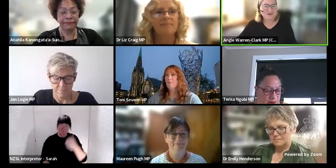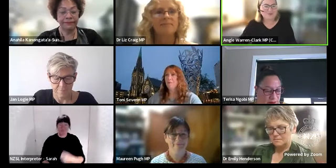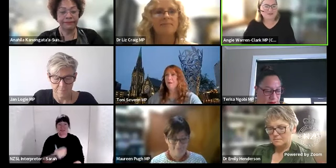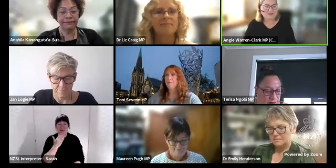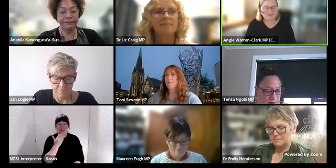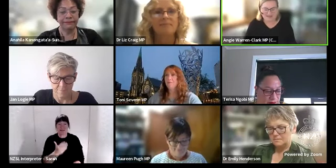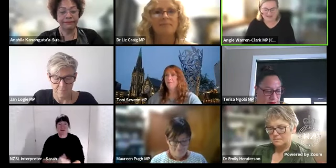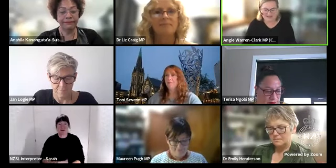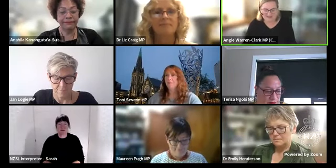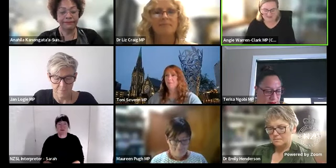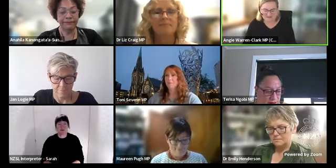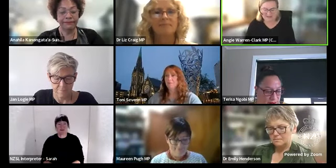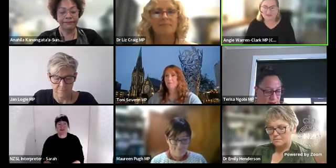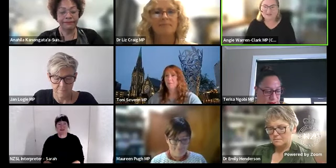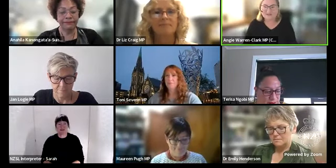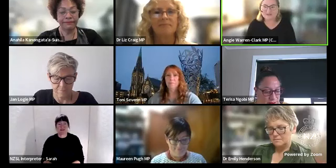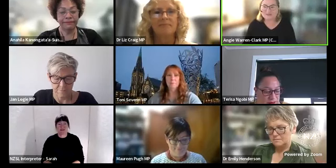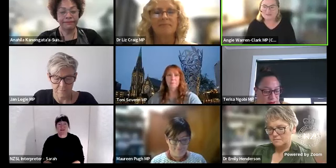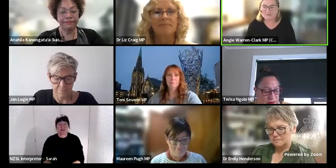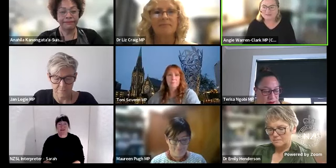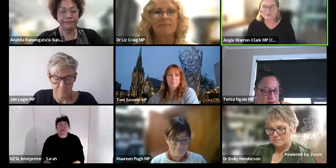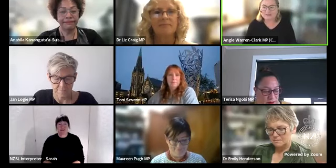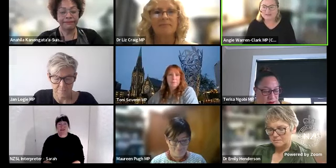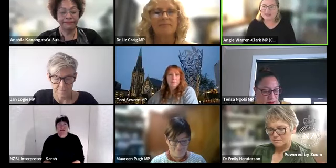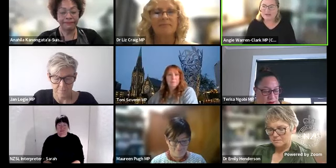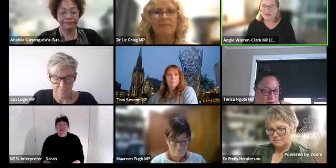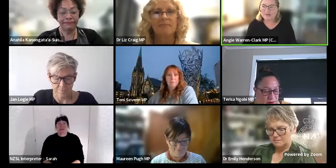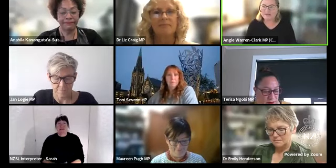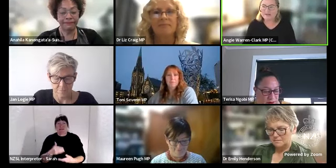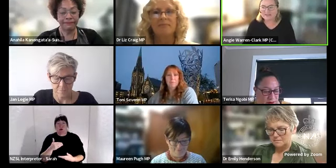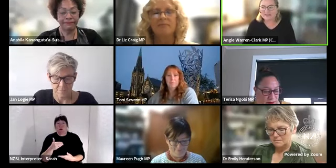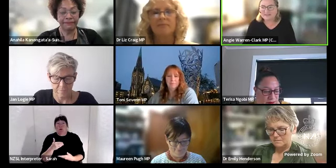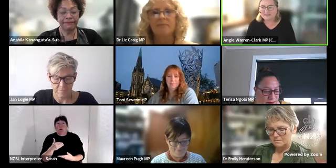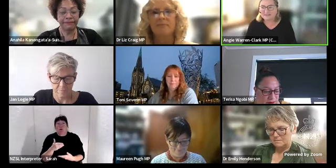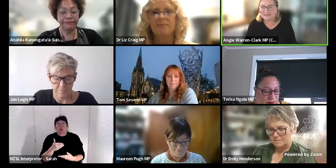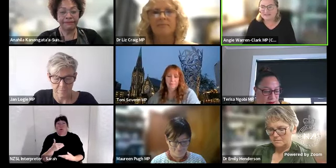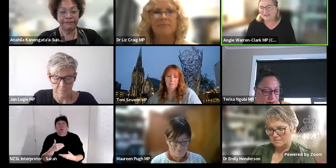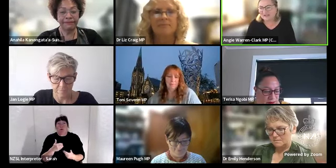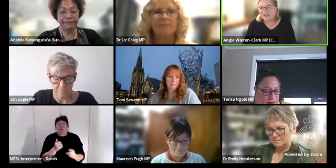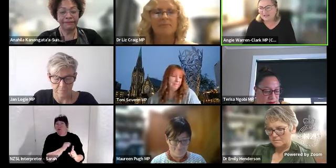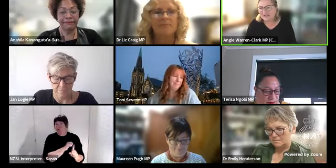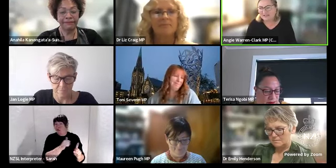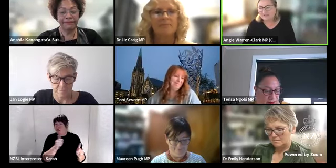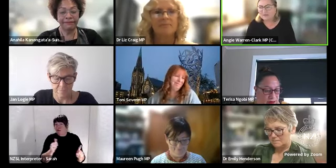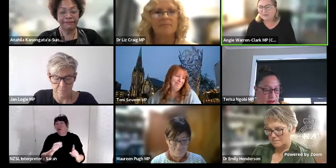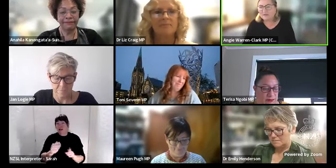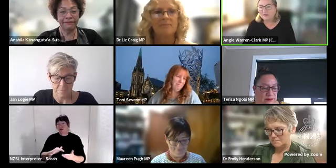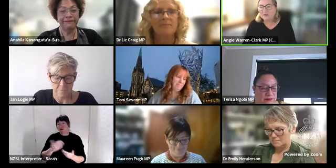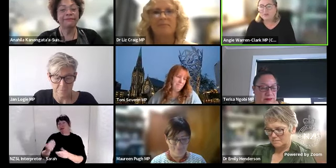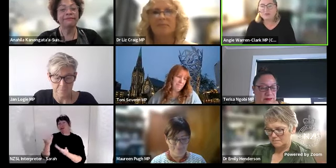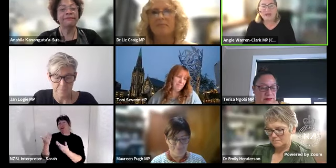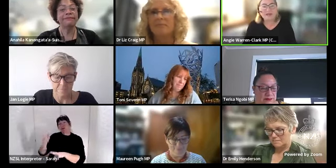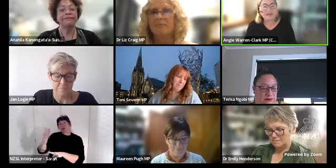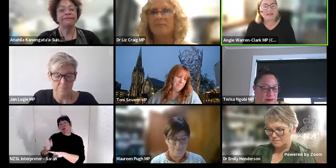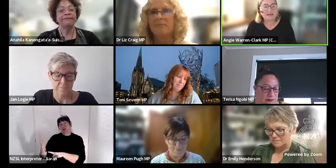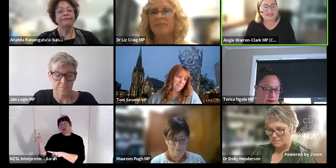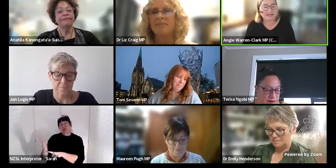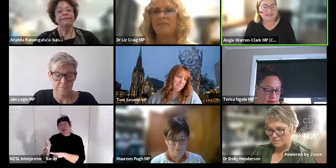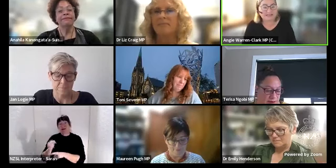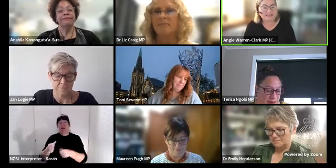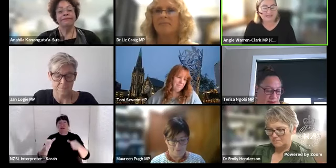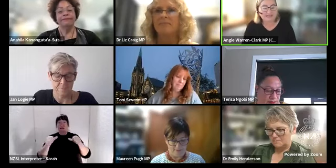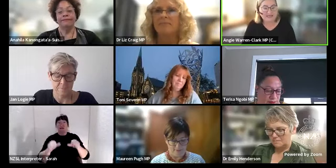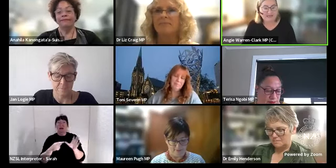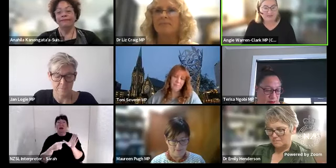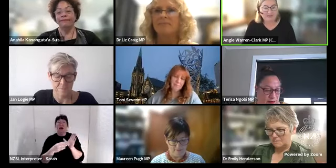Thank you. And with those descriptors, we now have the next submitter here. So we're moving on to Amy